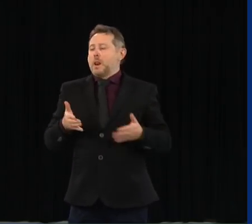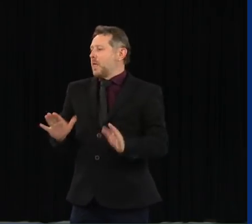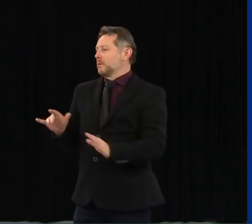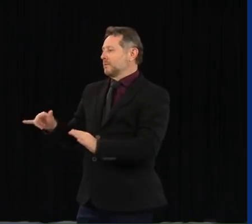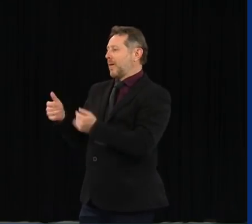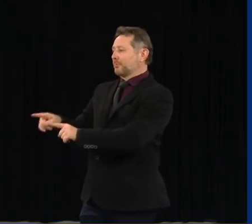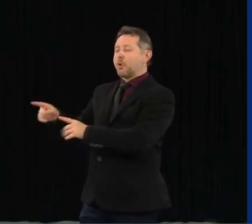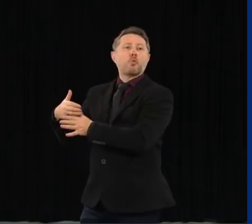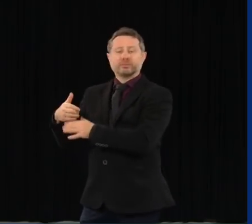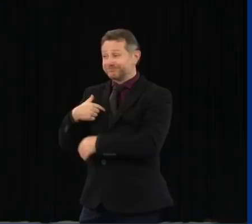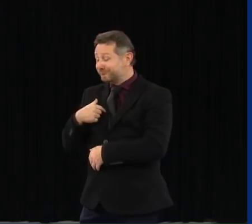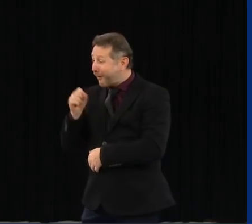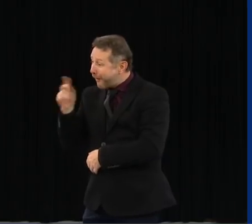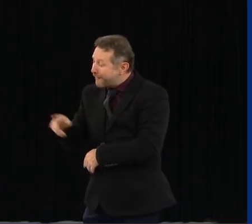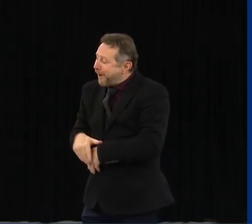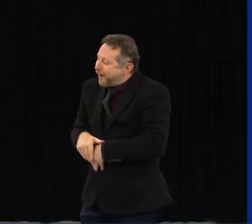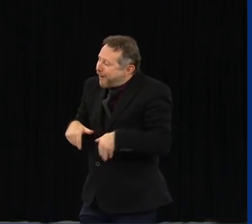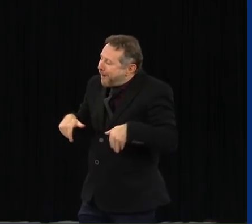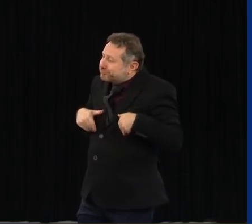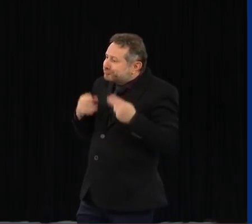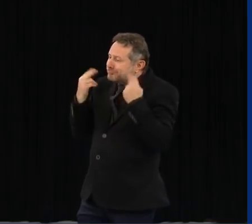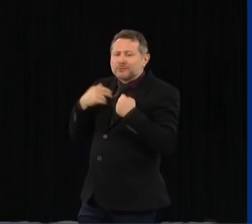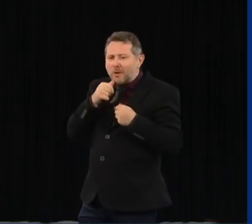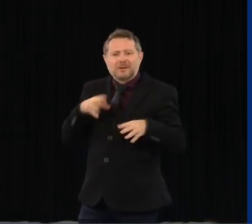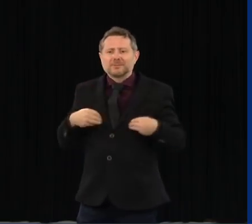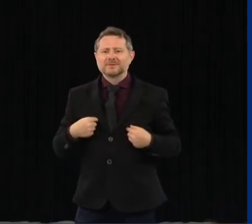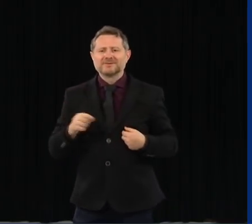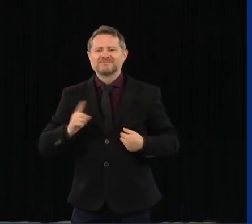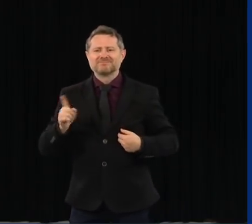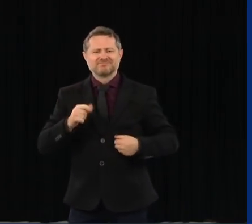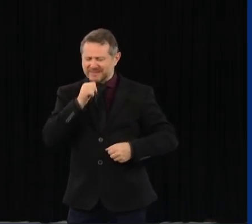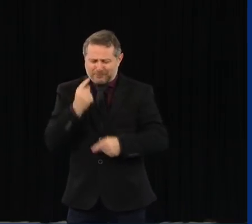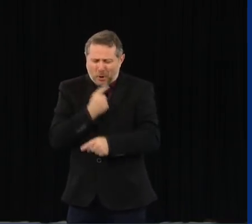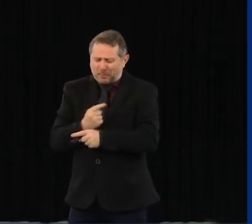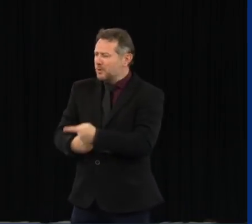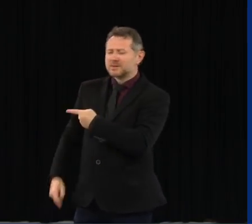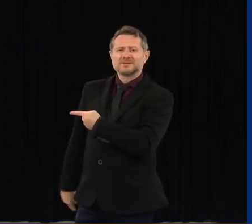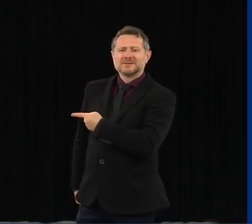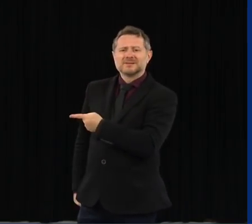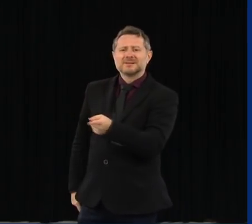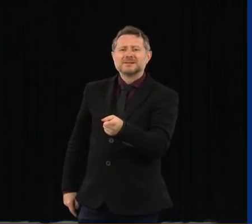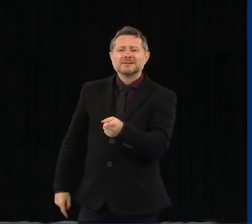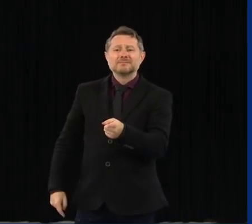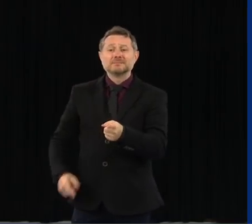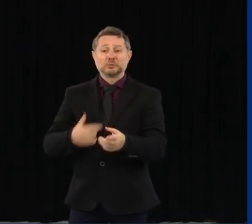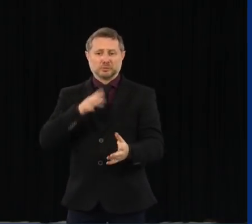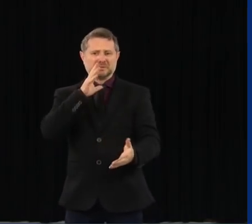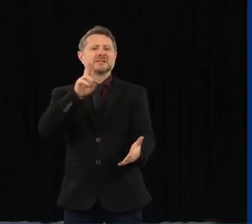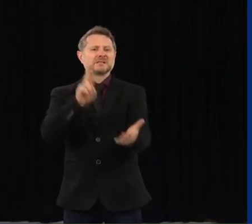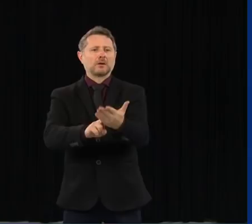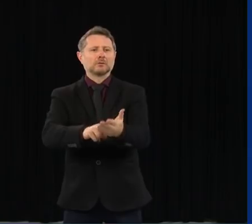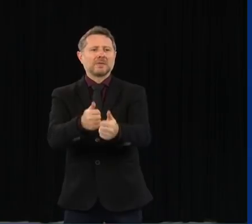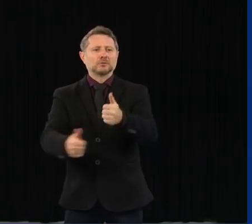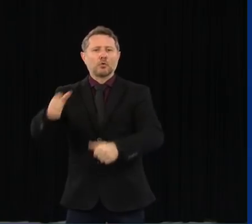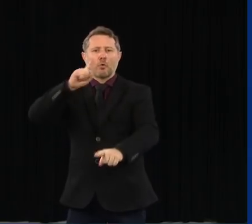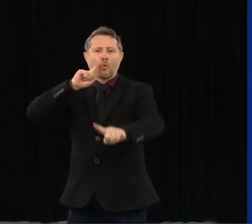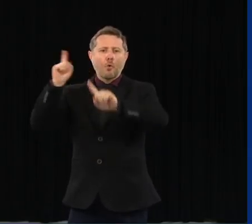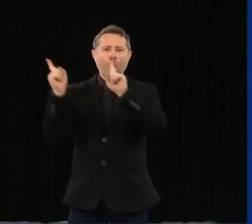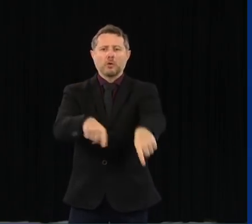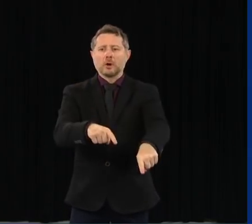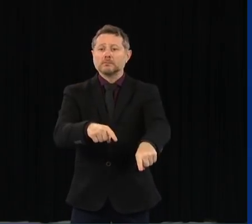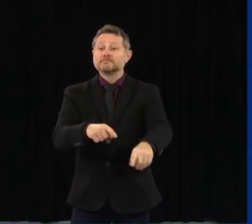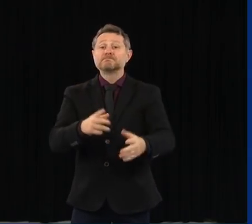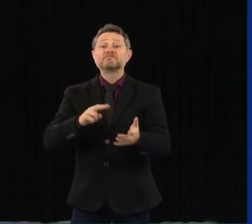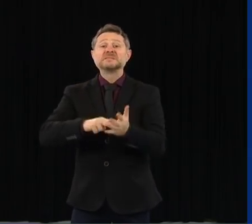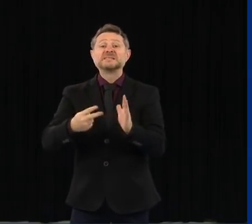think it would be wholly irresponsible. So I'm going to sign an executive order that says the state can take